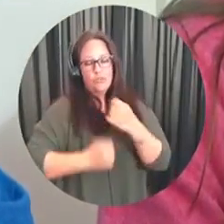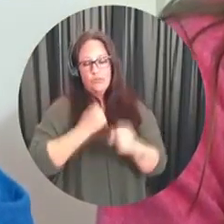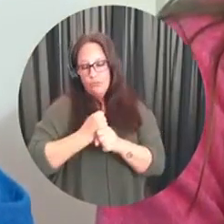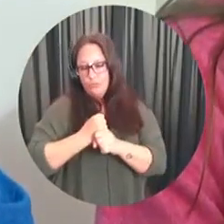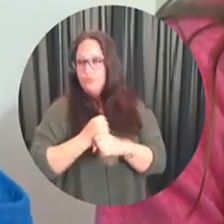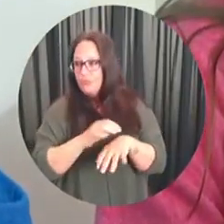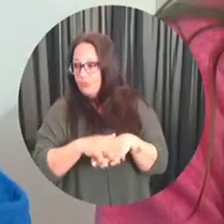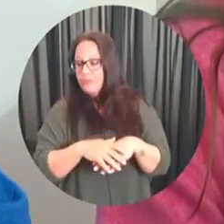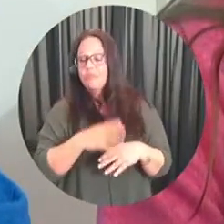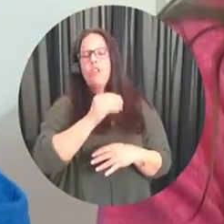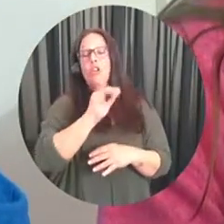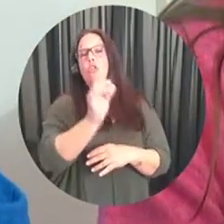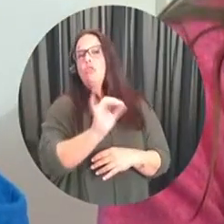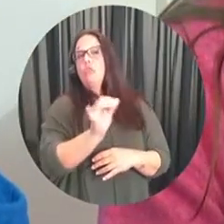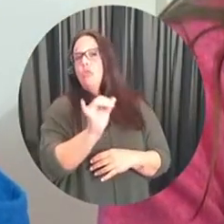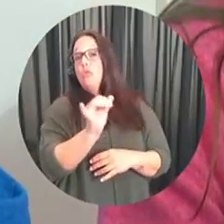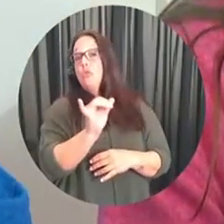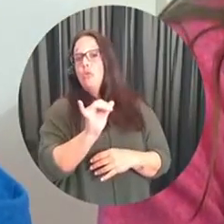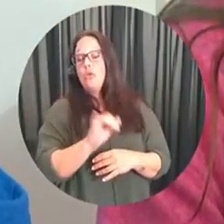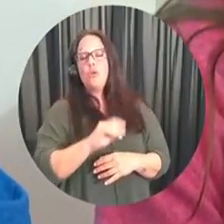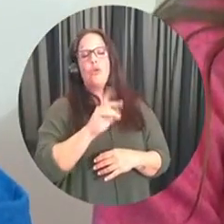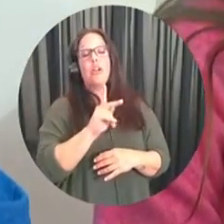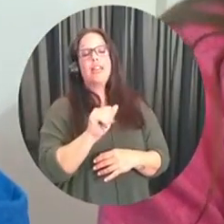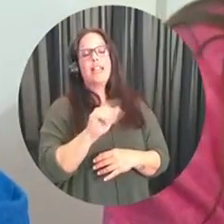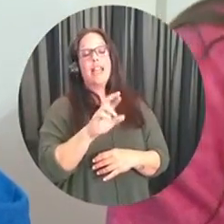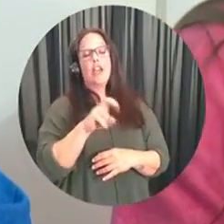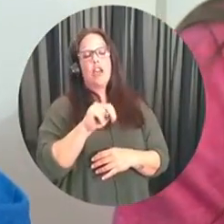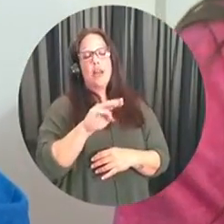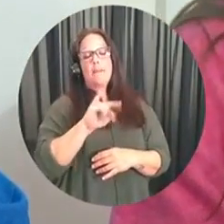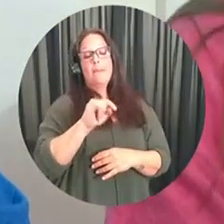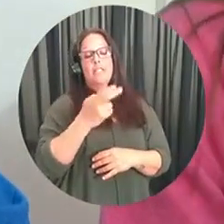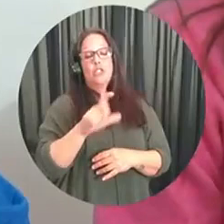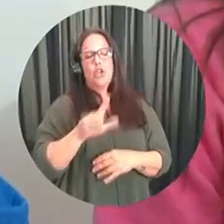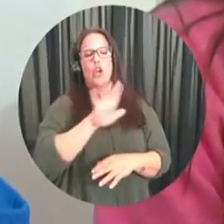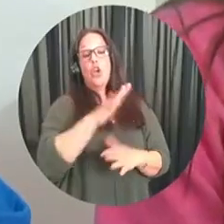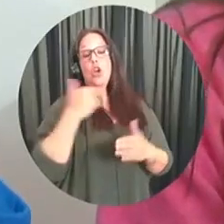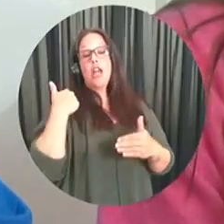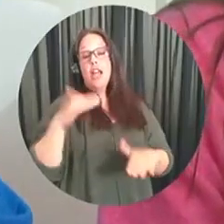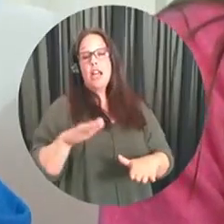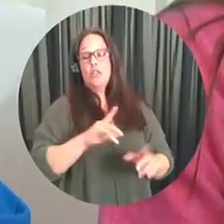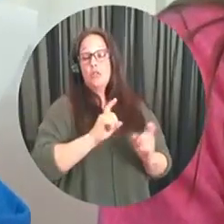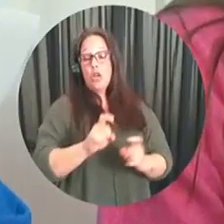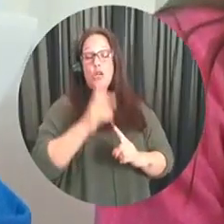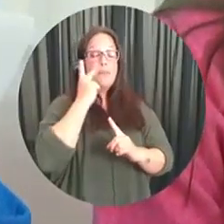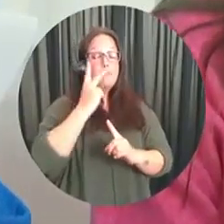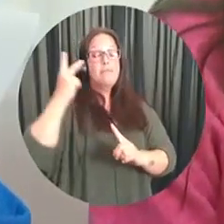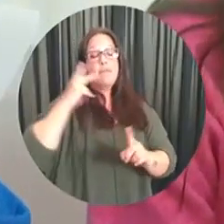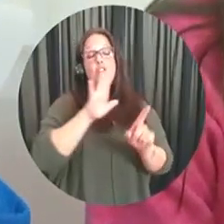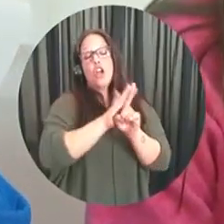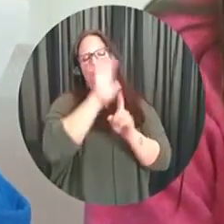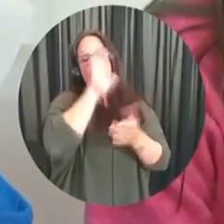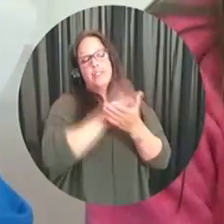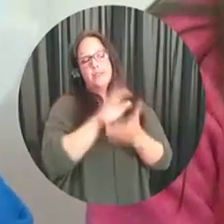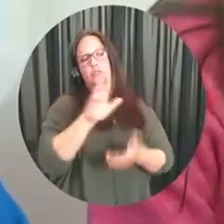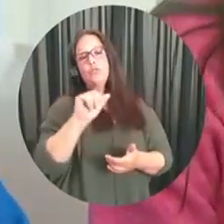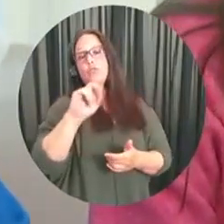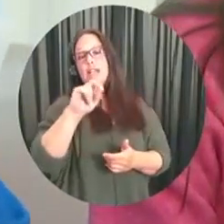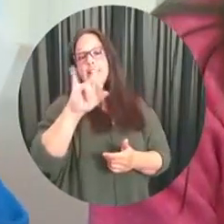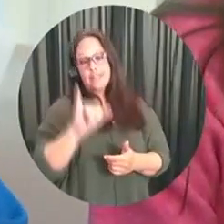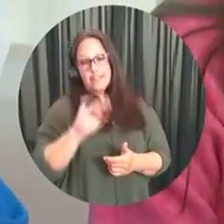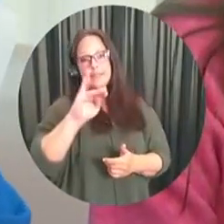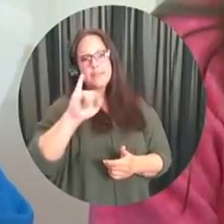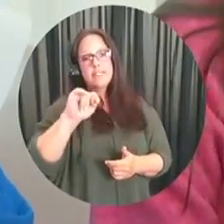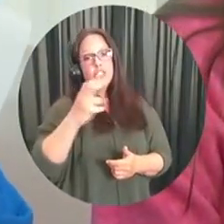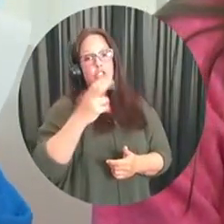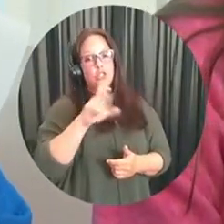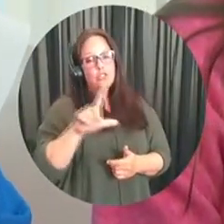also, Karen Mitchell, her angel donation was in memory of her husband, Randy Mitchell. Yeah, that was